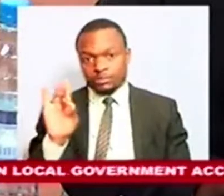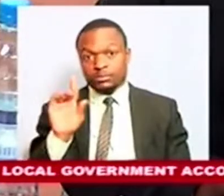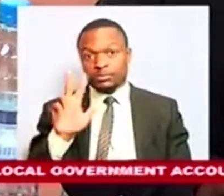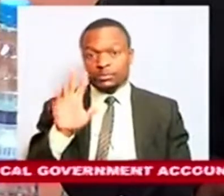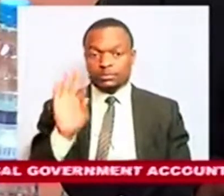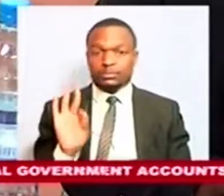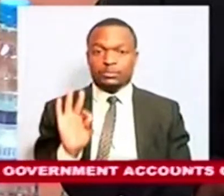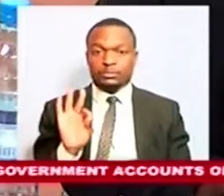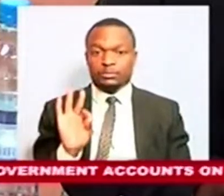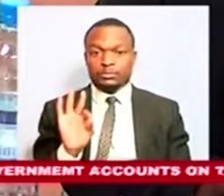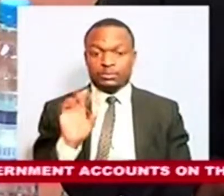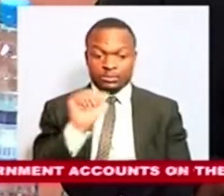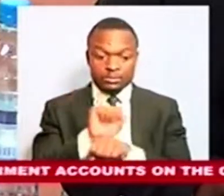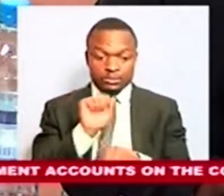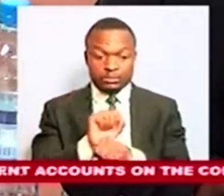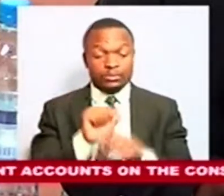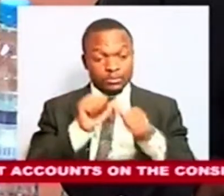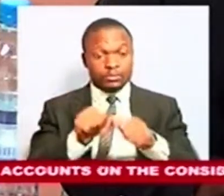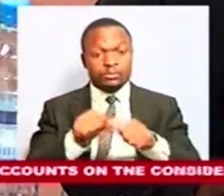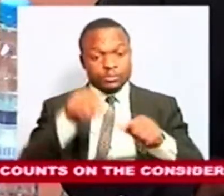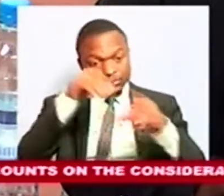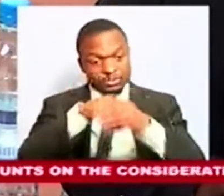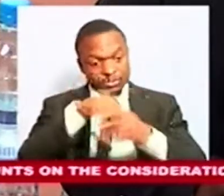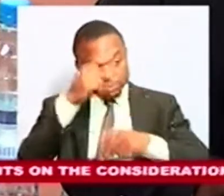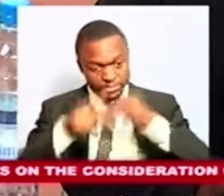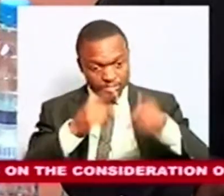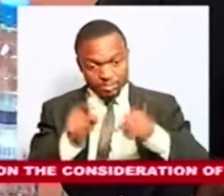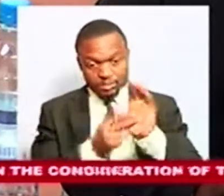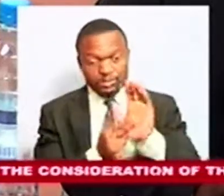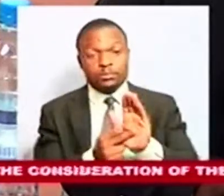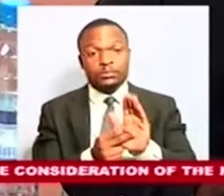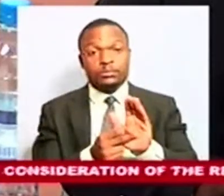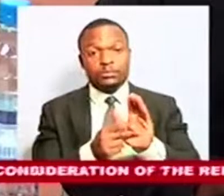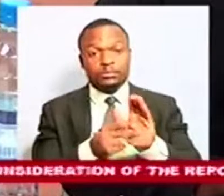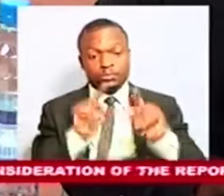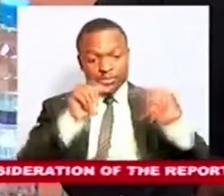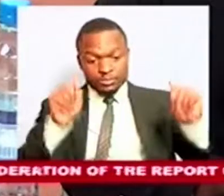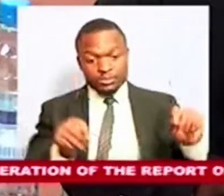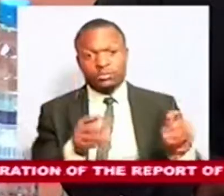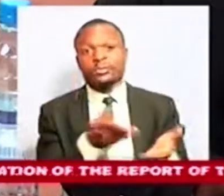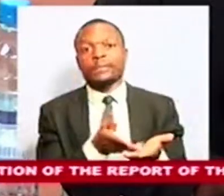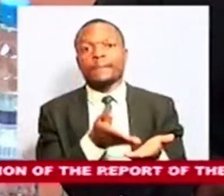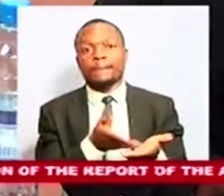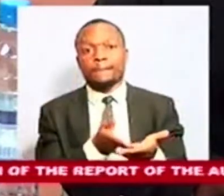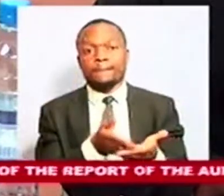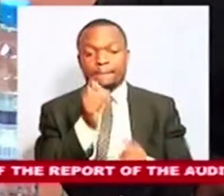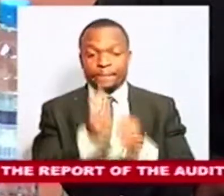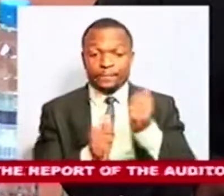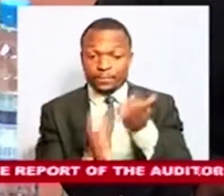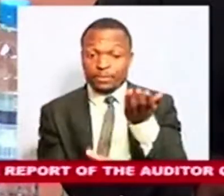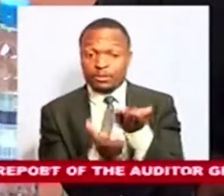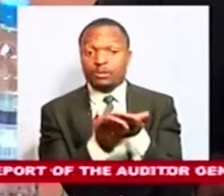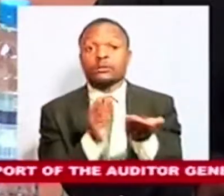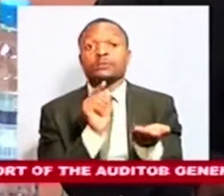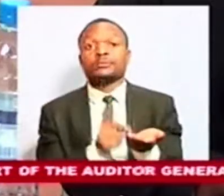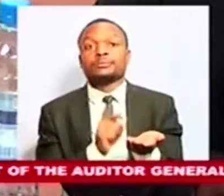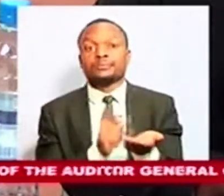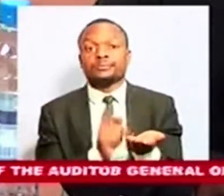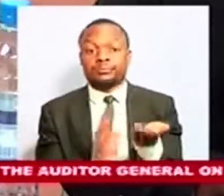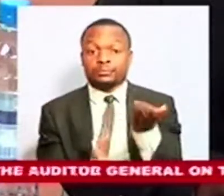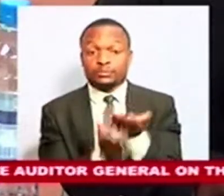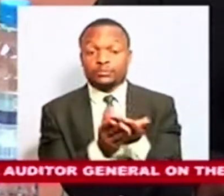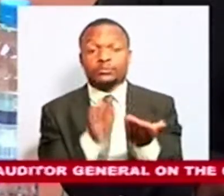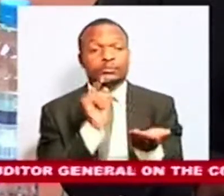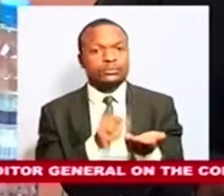5,738,588.39 is for works that are still ongoing as shown in the table below, which is attached here to. Attached to